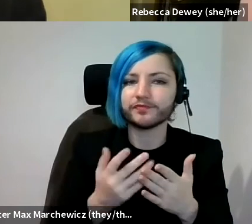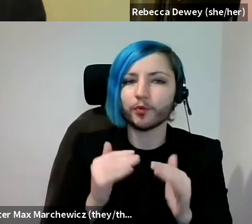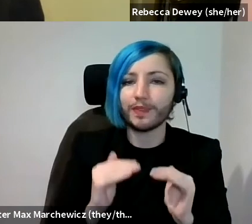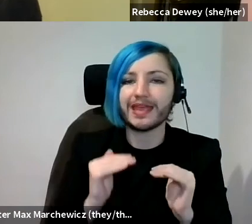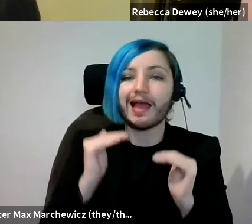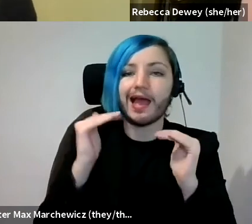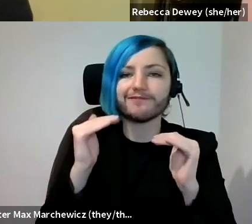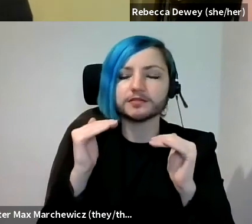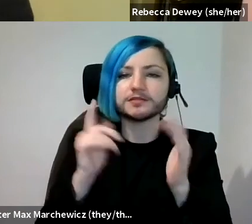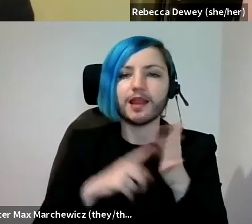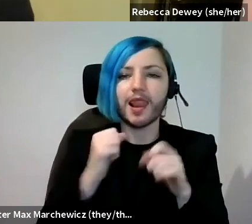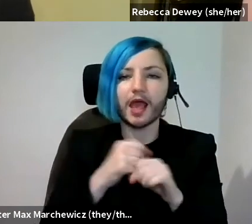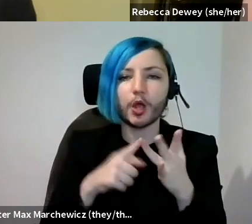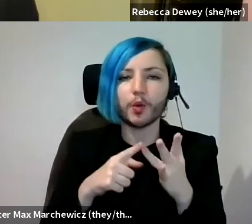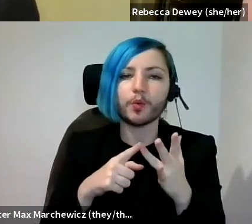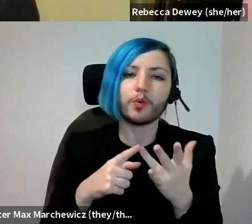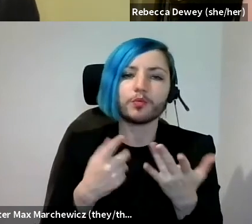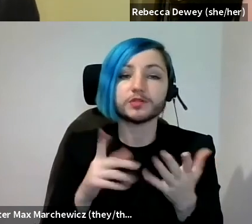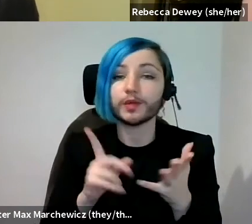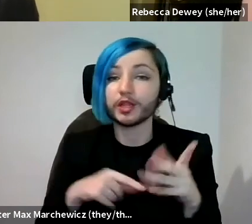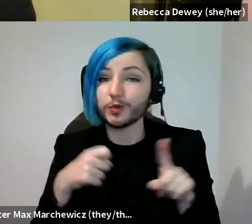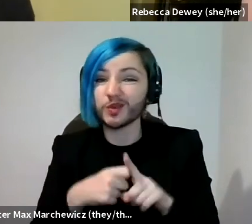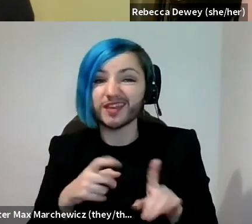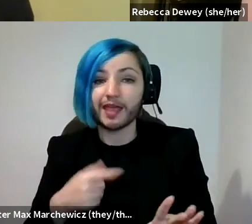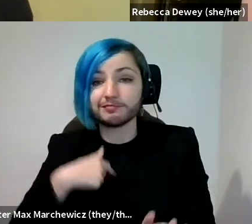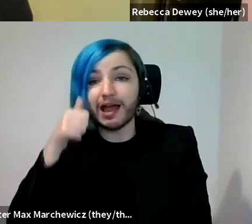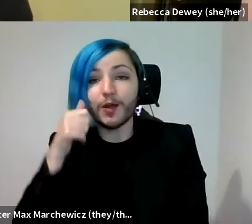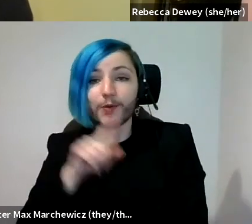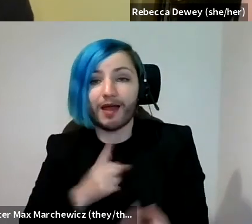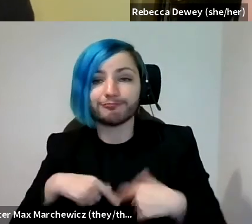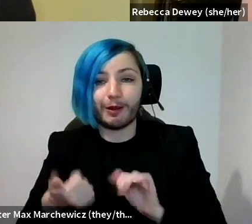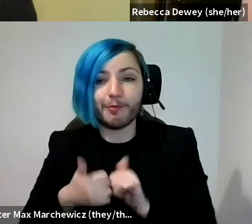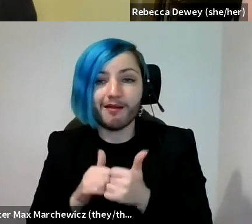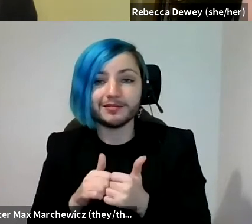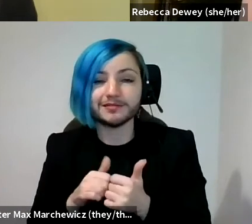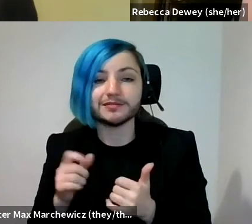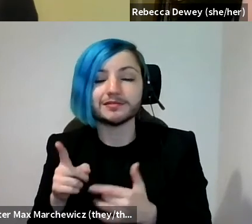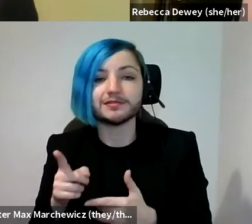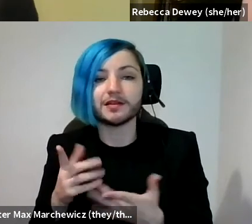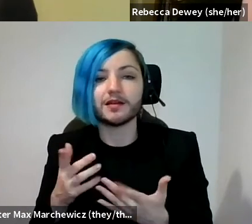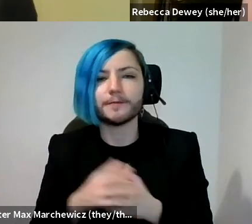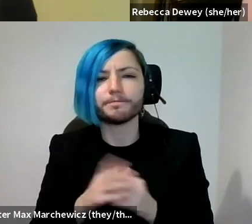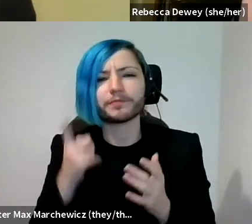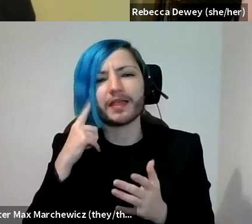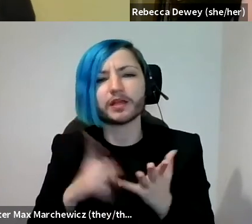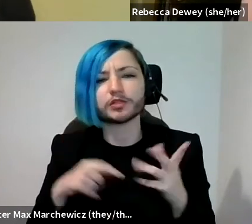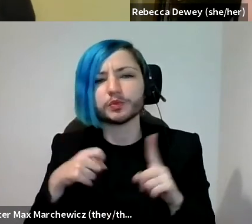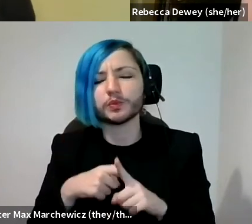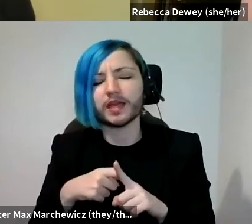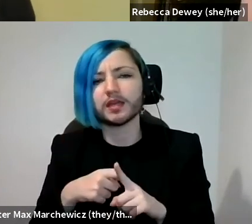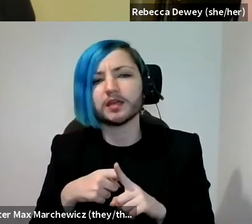LIGO upgrade in the UK. Again, I can tell you the numbers because we were partners, and I think the UK was